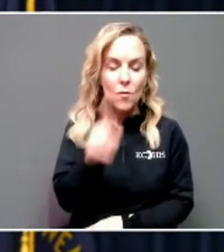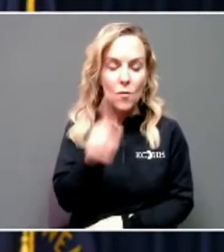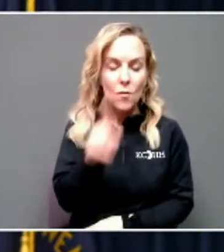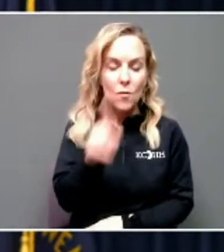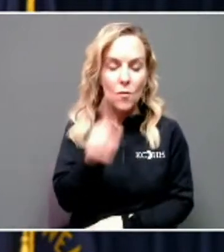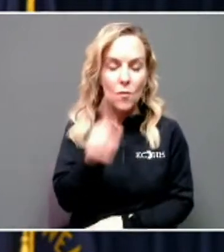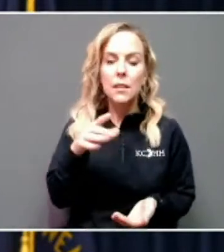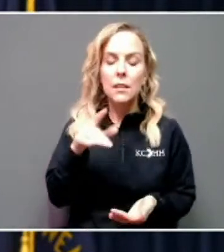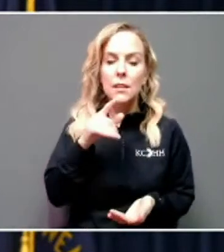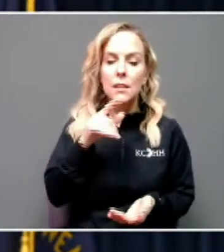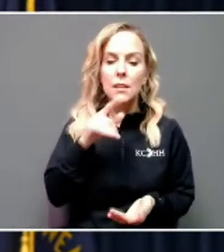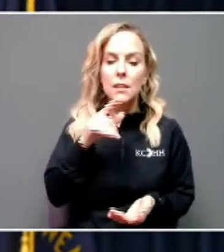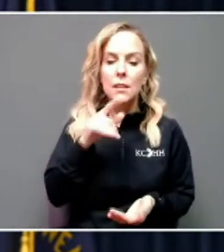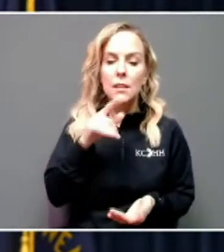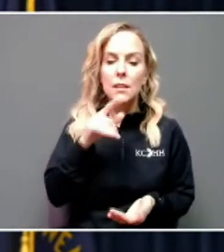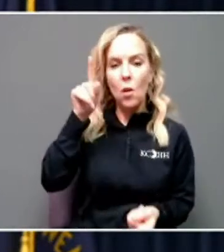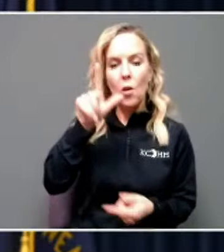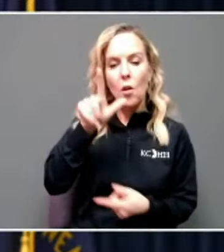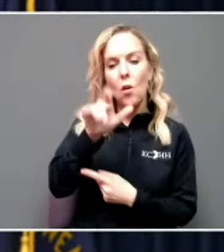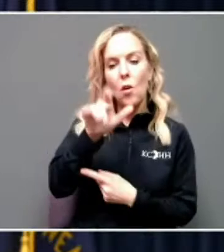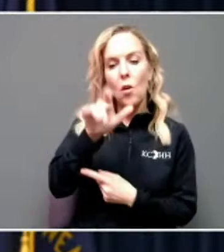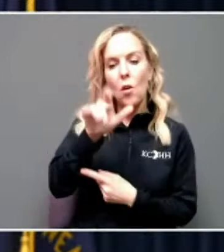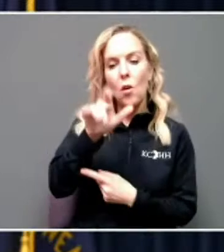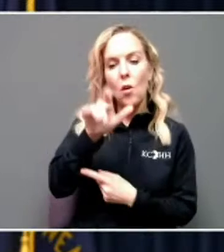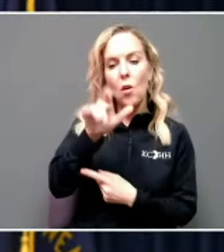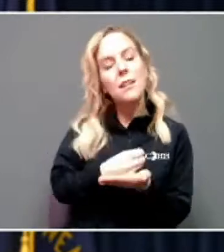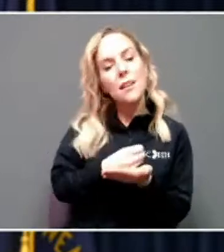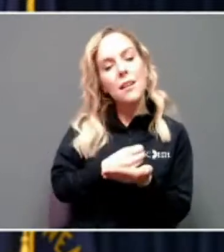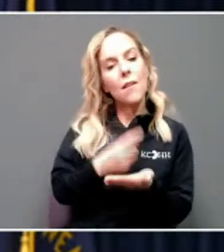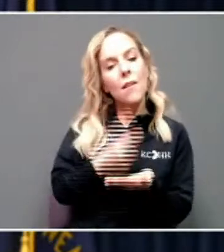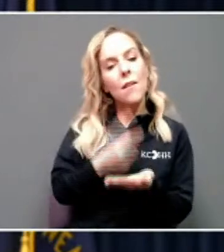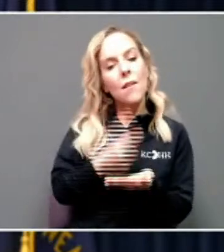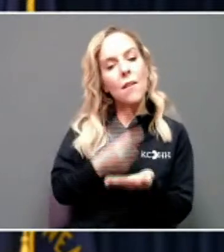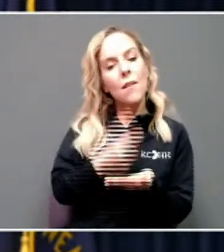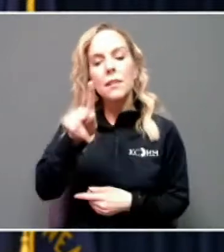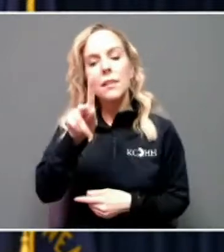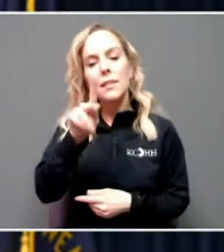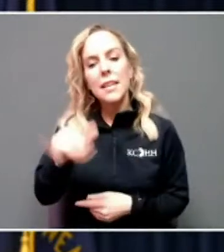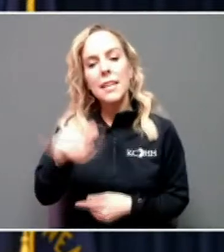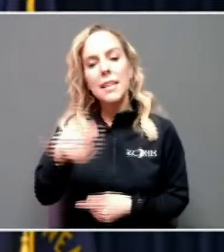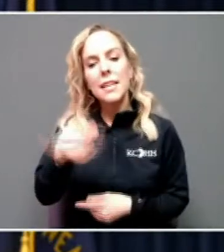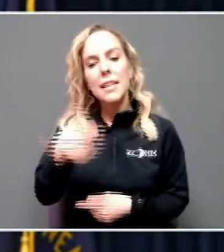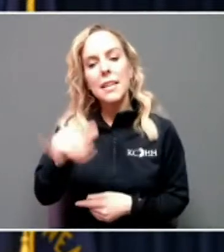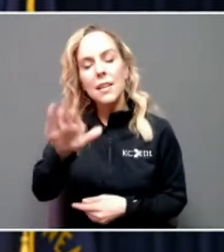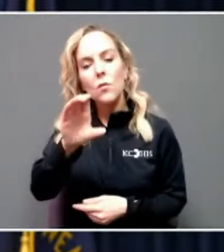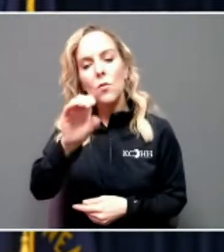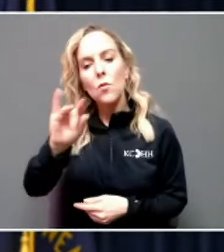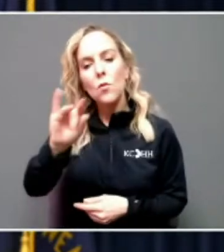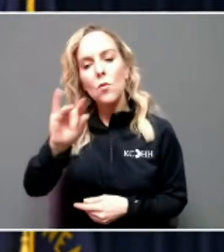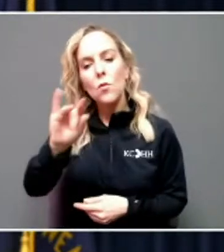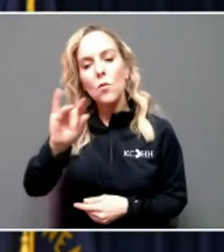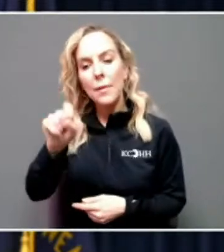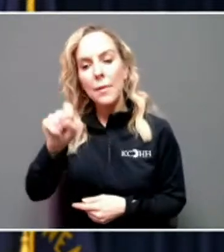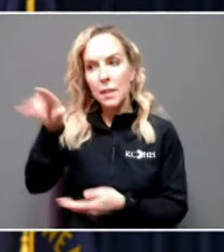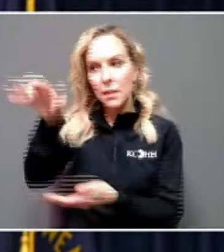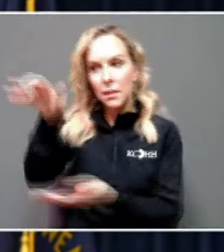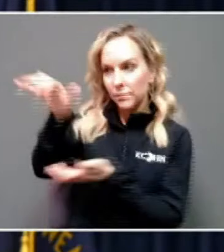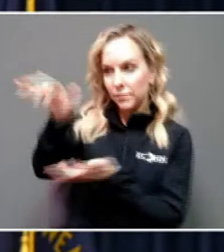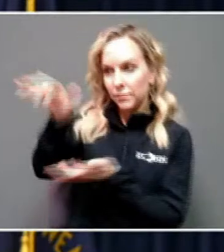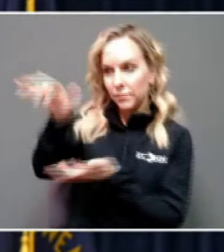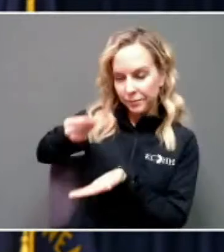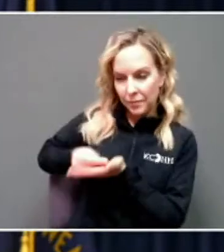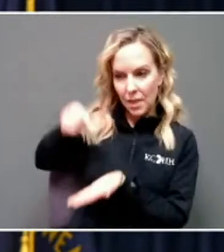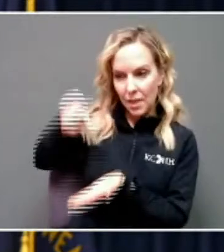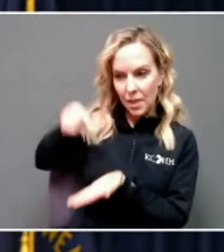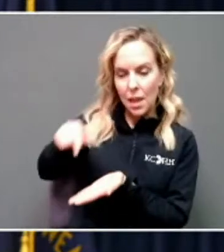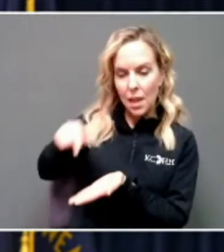help with heating and cooling bills. Kentucky has been awarded over $1.5 million additionally through what's called the LIHEAP